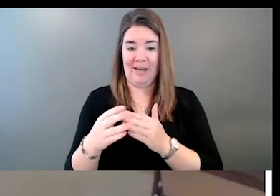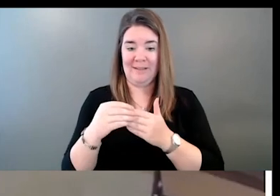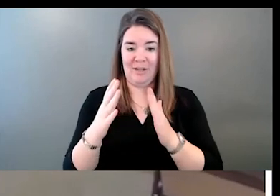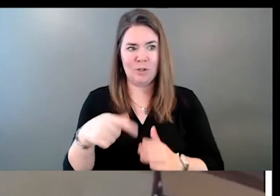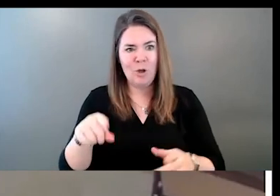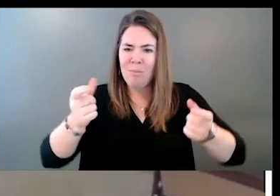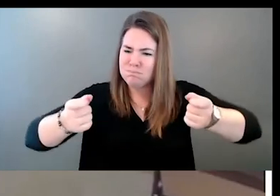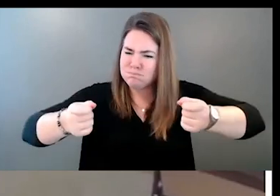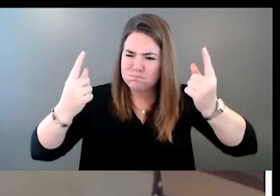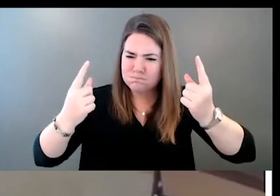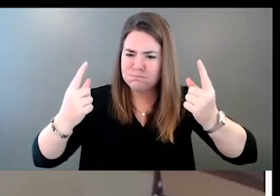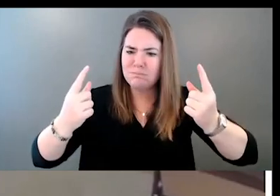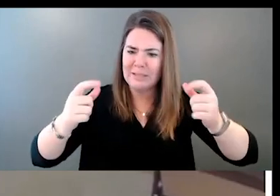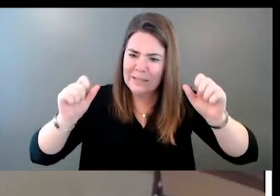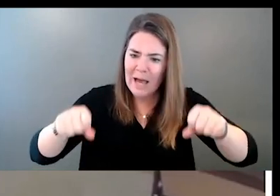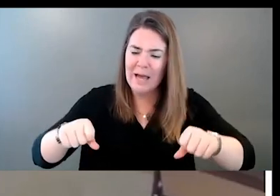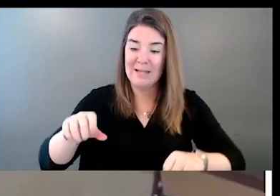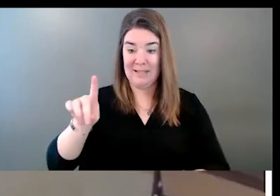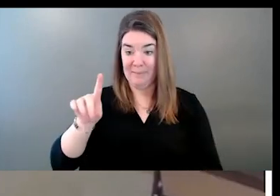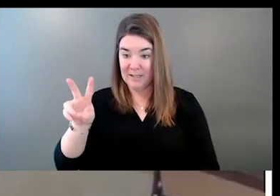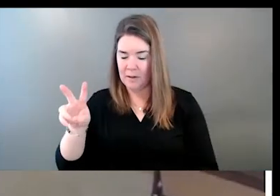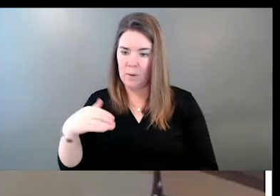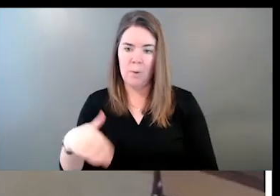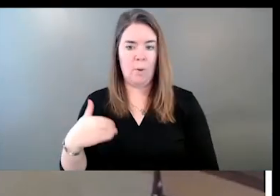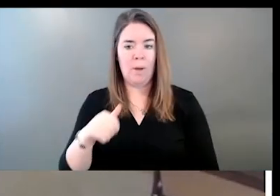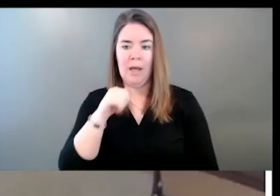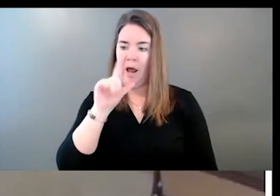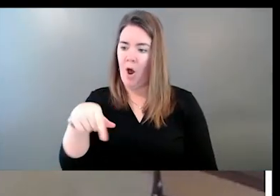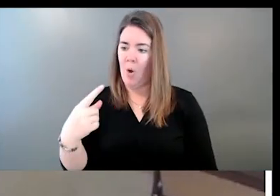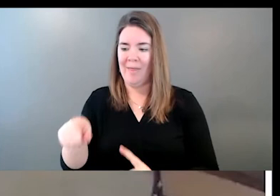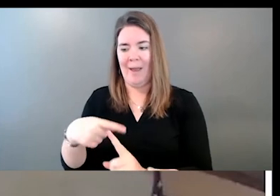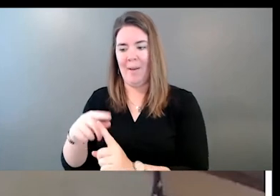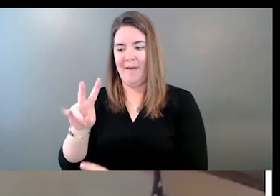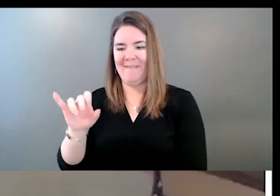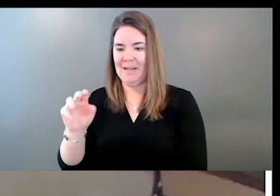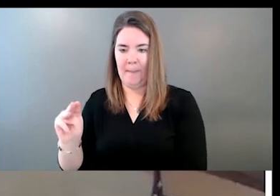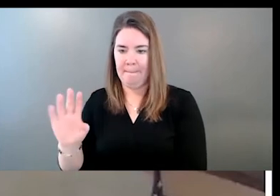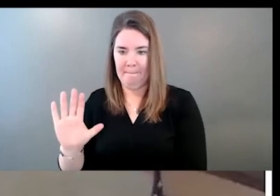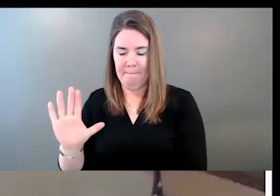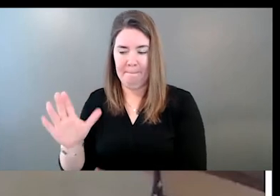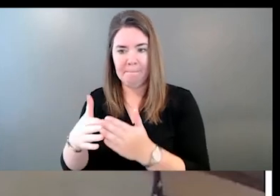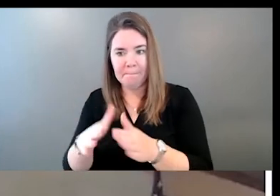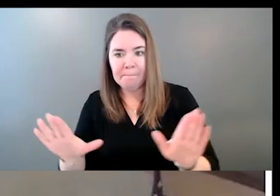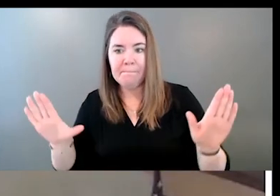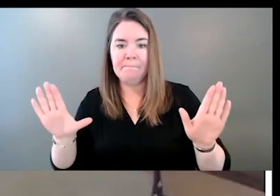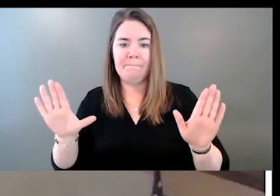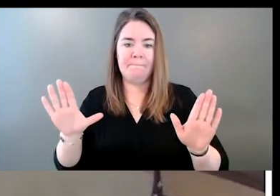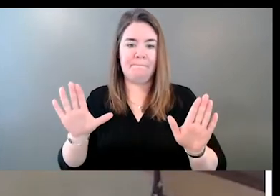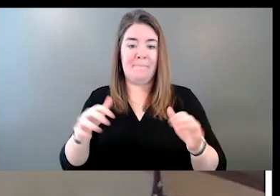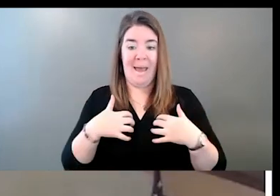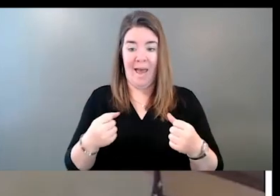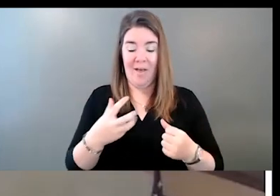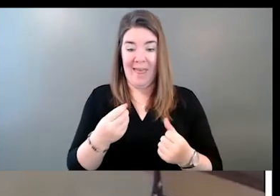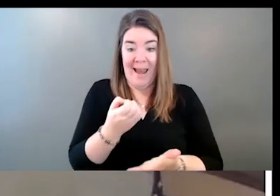it. You understand that domestic violence isn't just about the victim. Domestic violence is a health and economic issue for